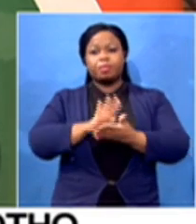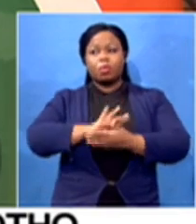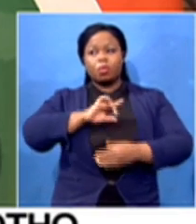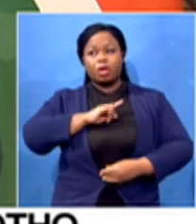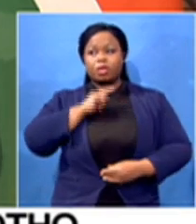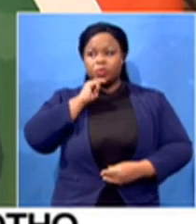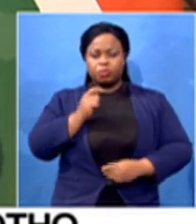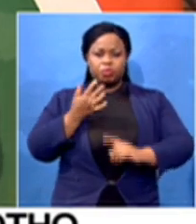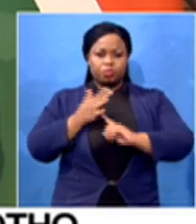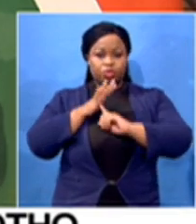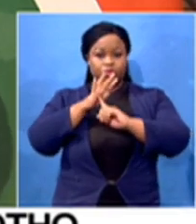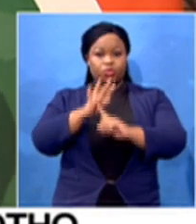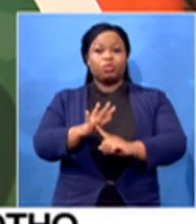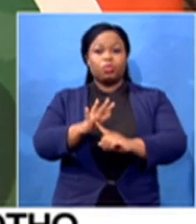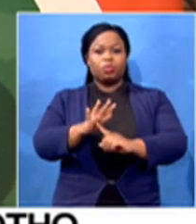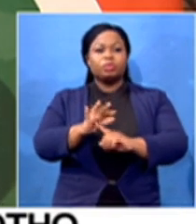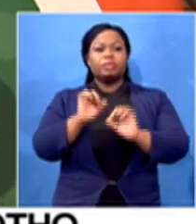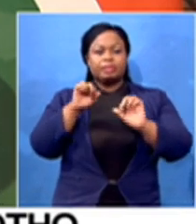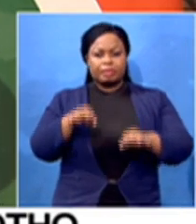hore